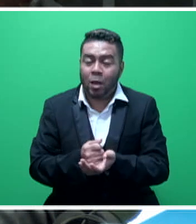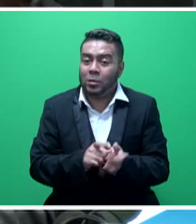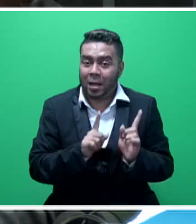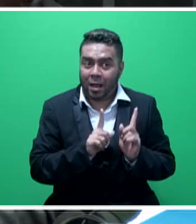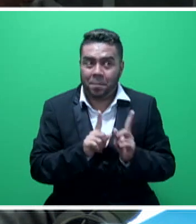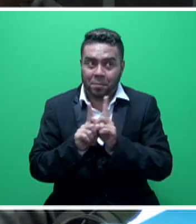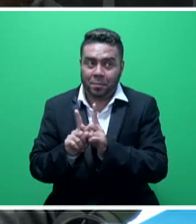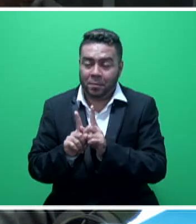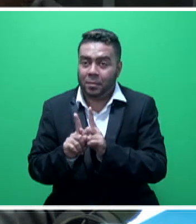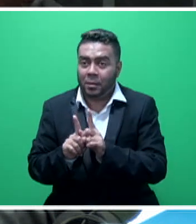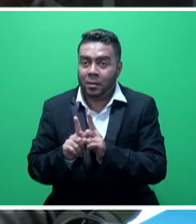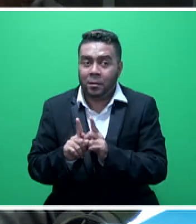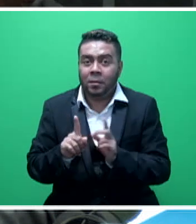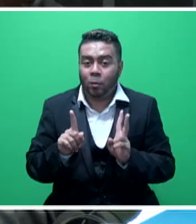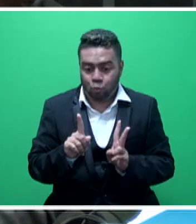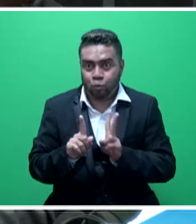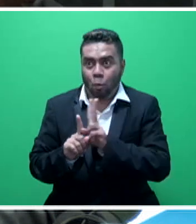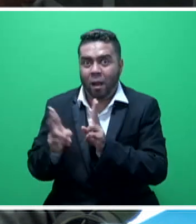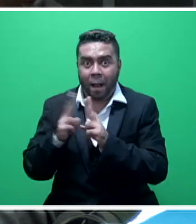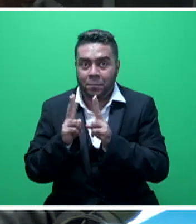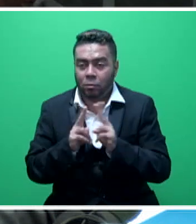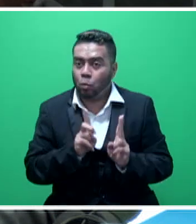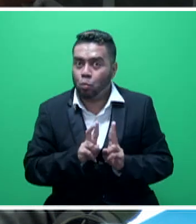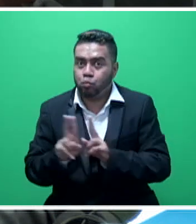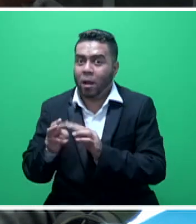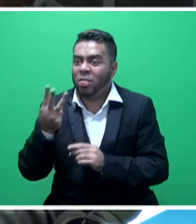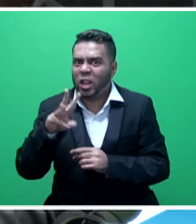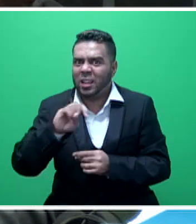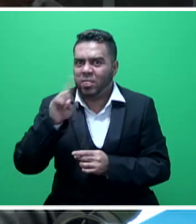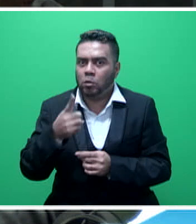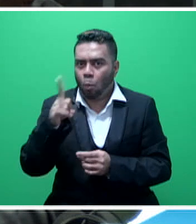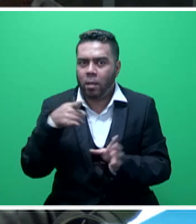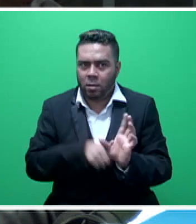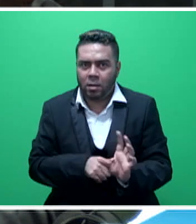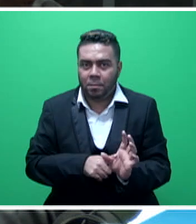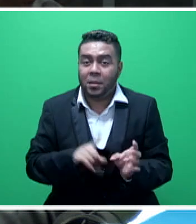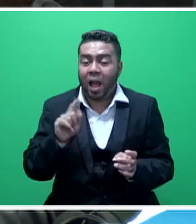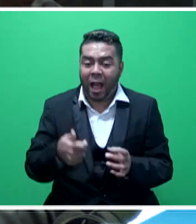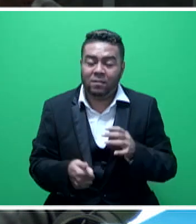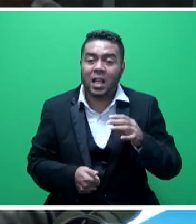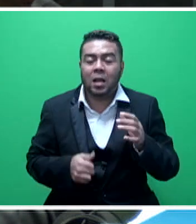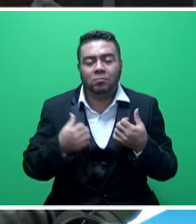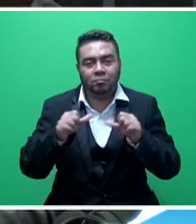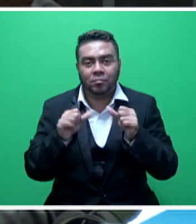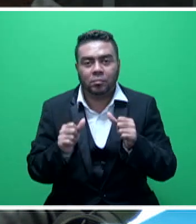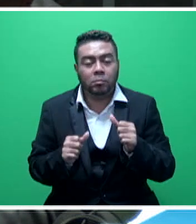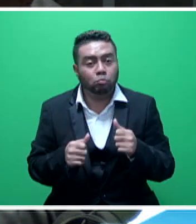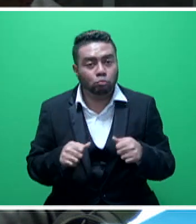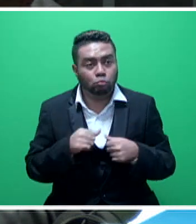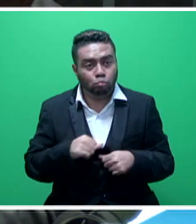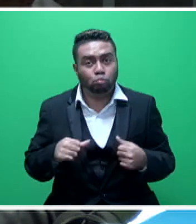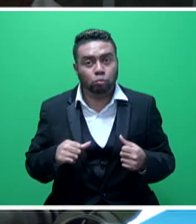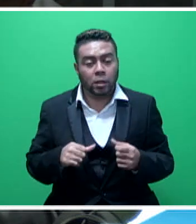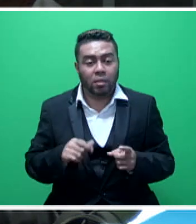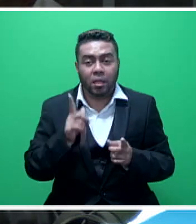by Mrs. X, and they earned less than 30,000 a year. After successful treatment in hospital, they